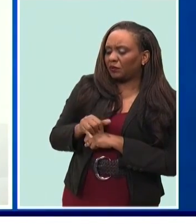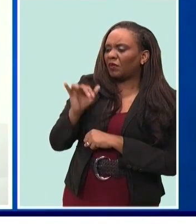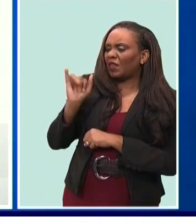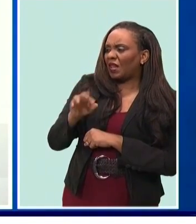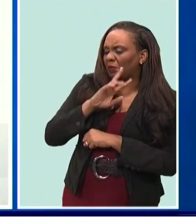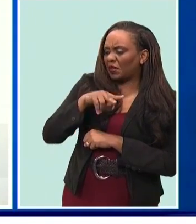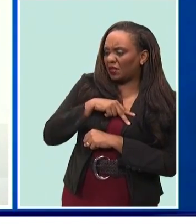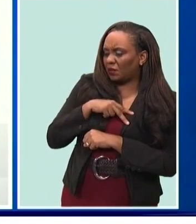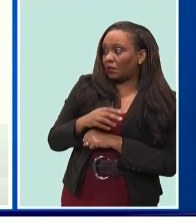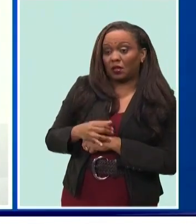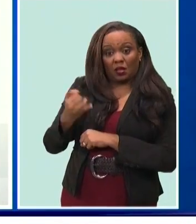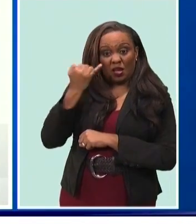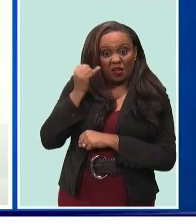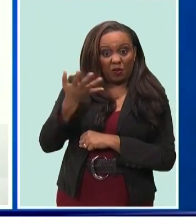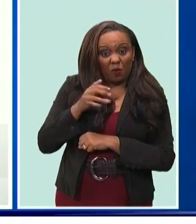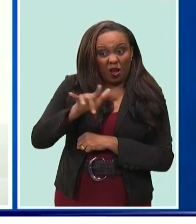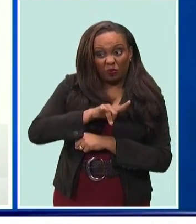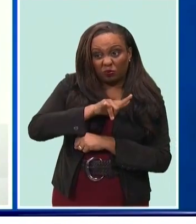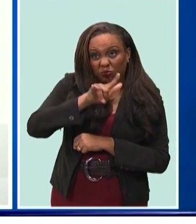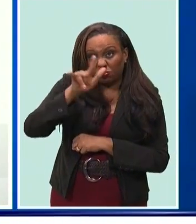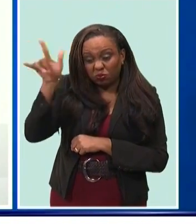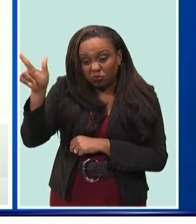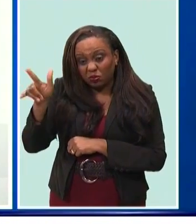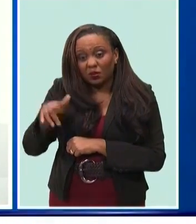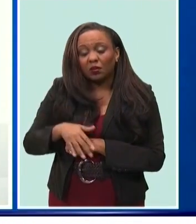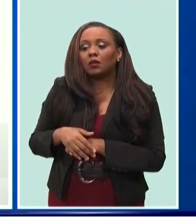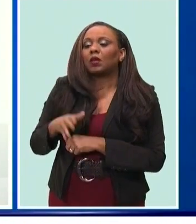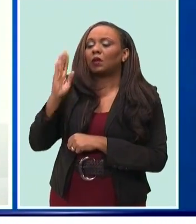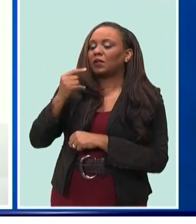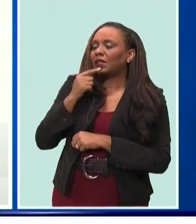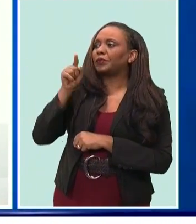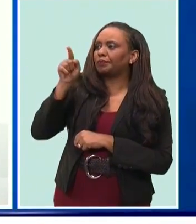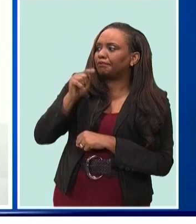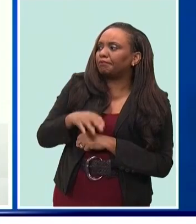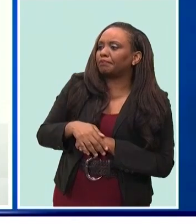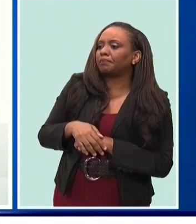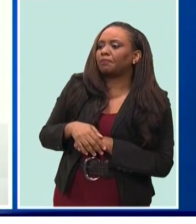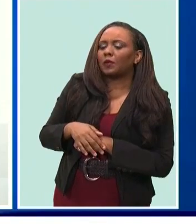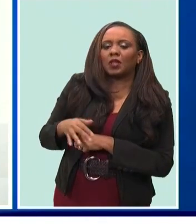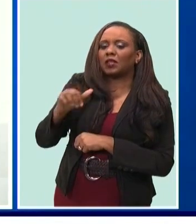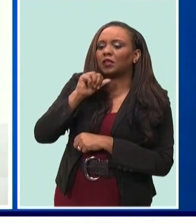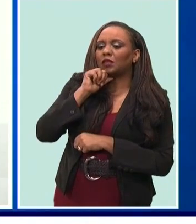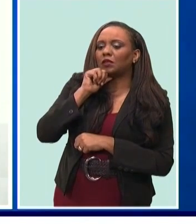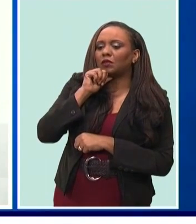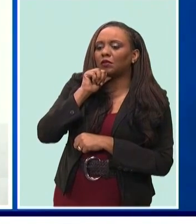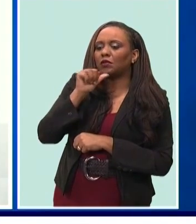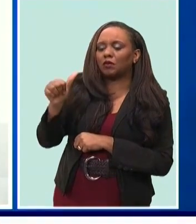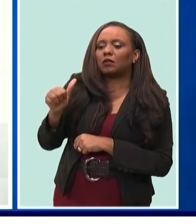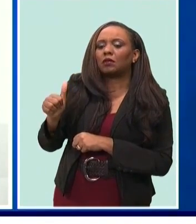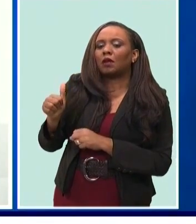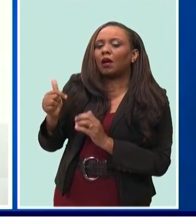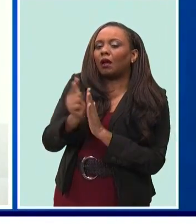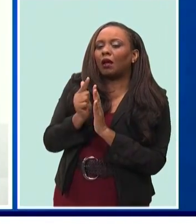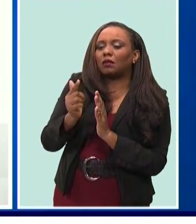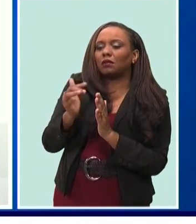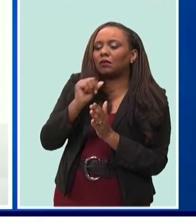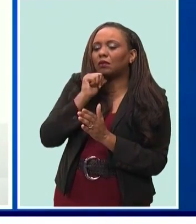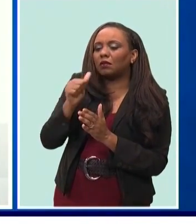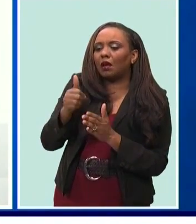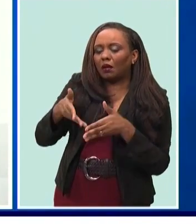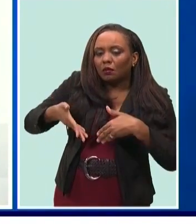When the trips that they make into the hinterland, etc., we will see that as unauthorized use of state money and